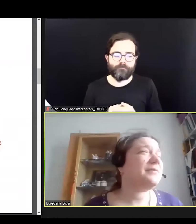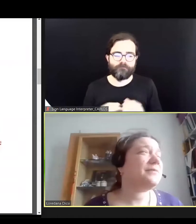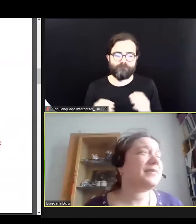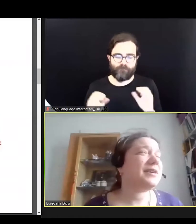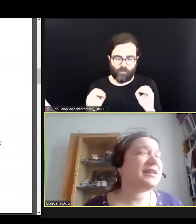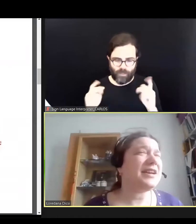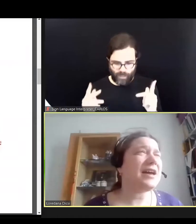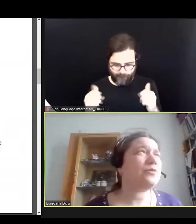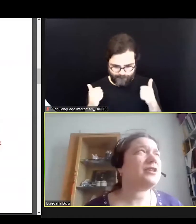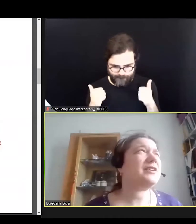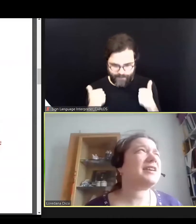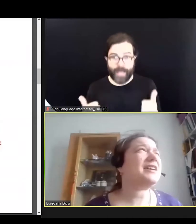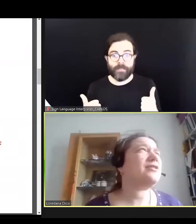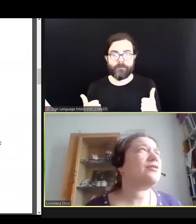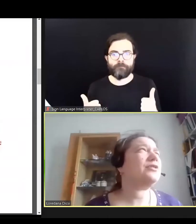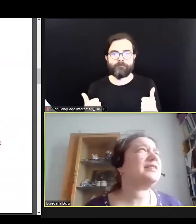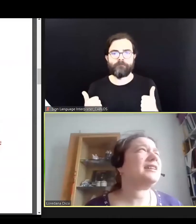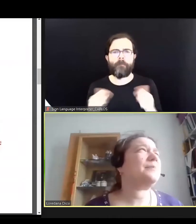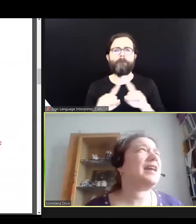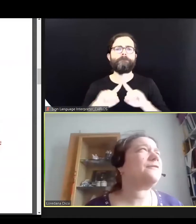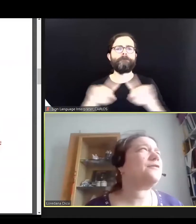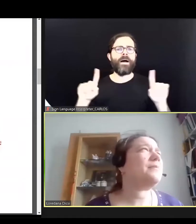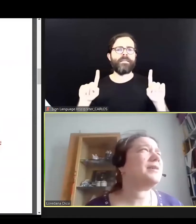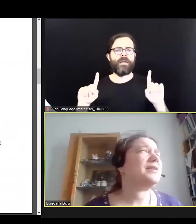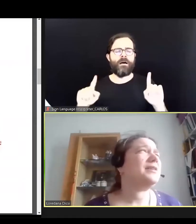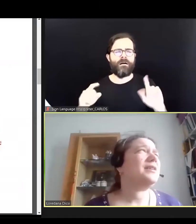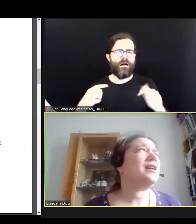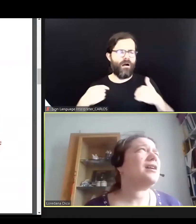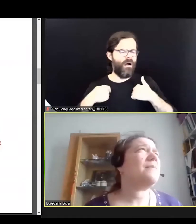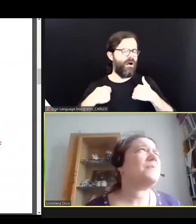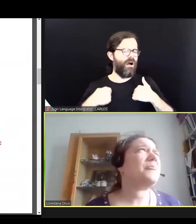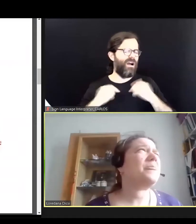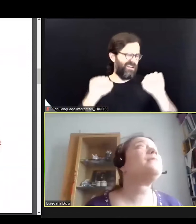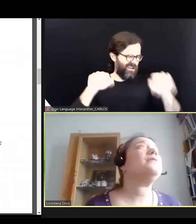this happens? I know now at the universities, at least,